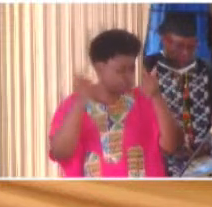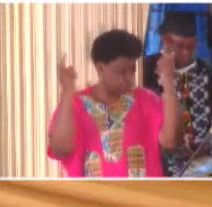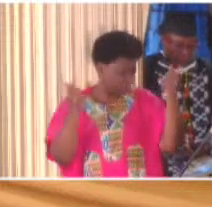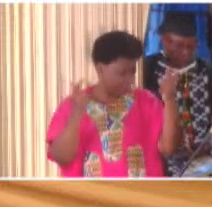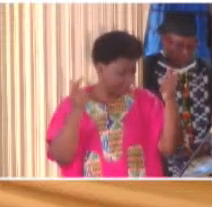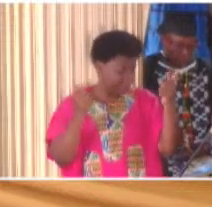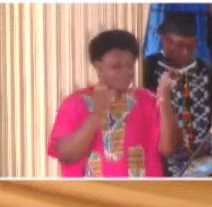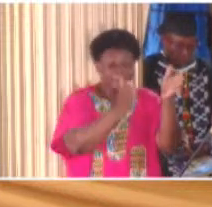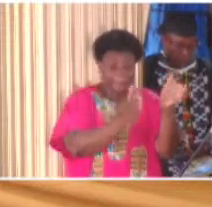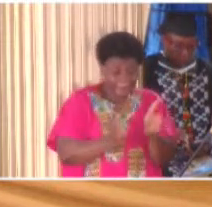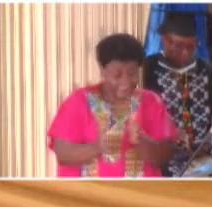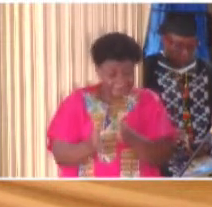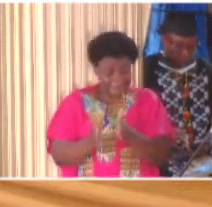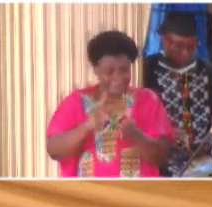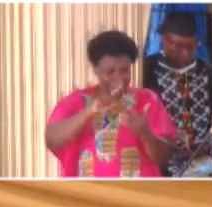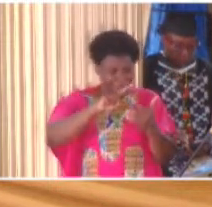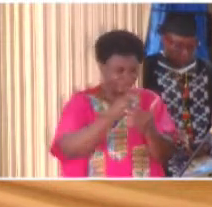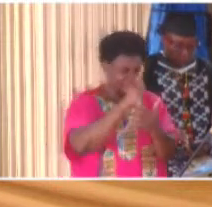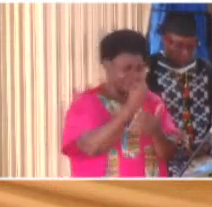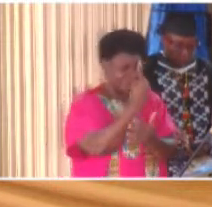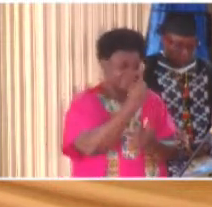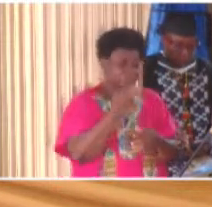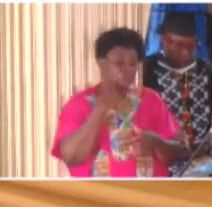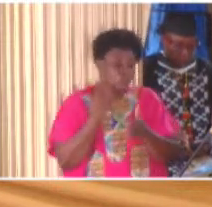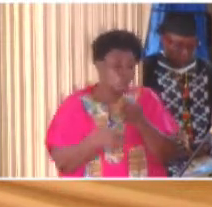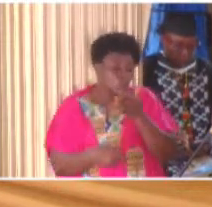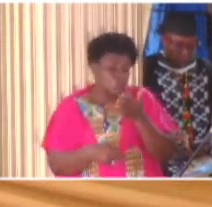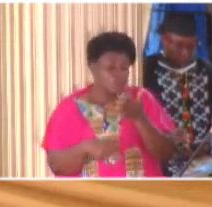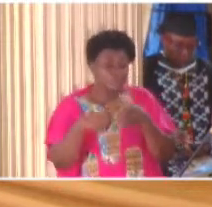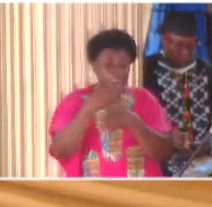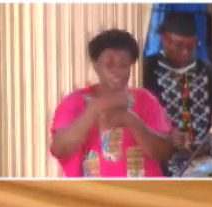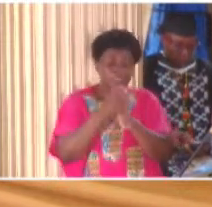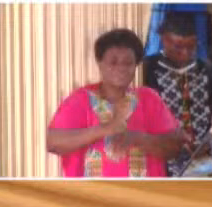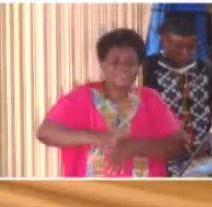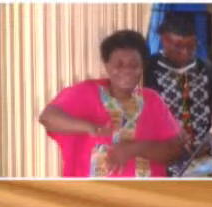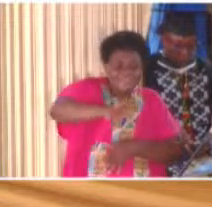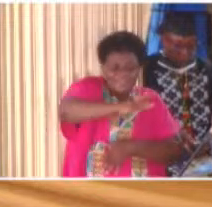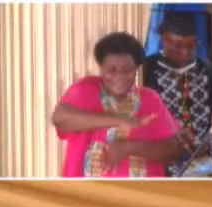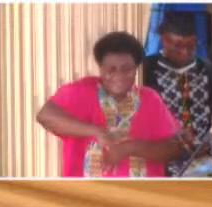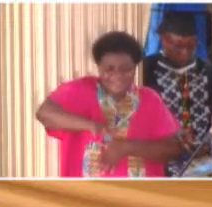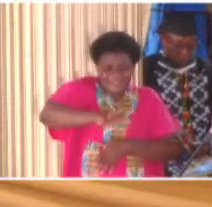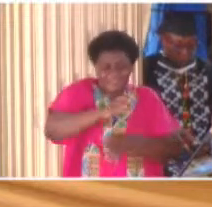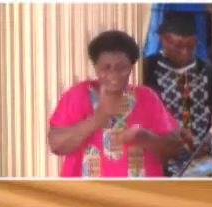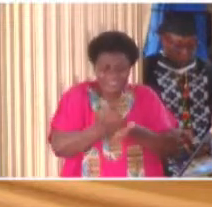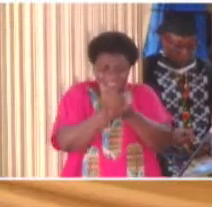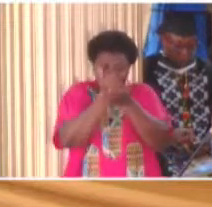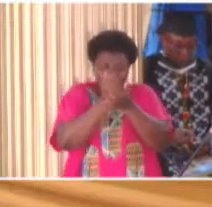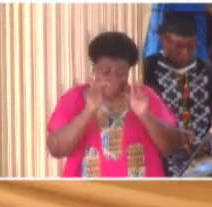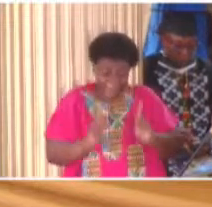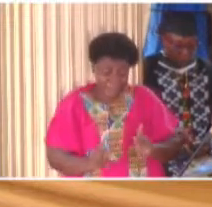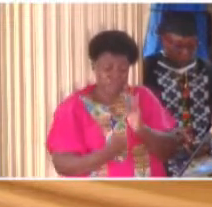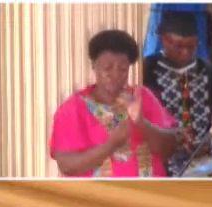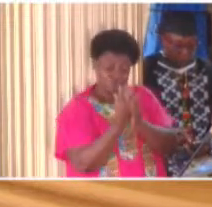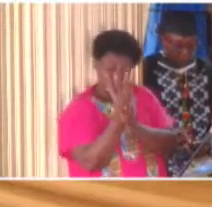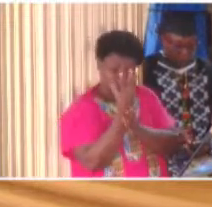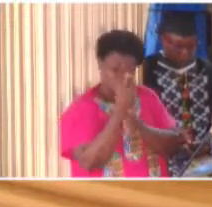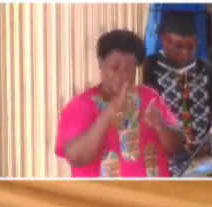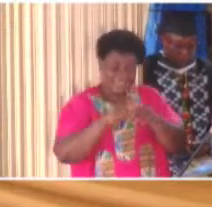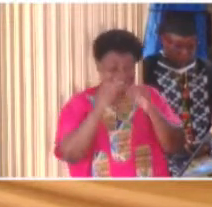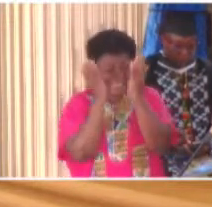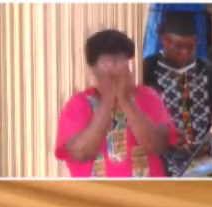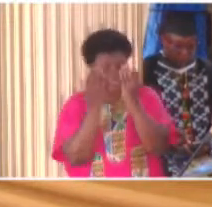The plan prioritizes the creation of an environment that fosters personal growth and